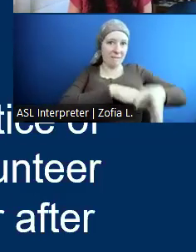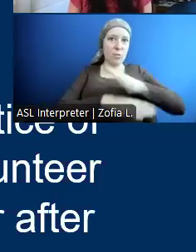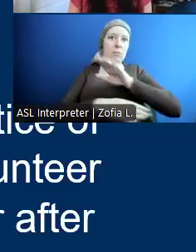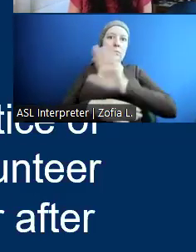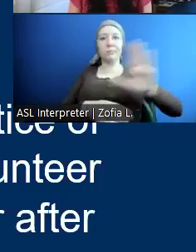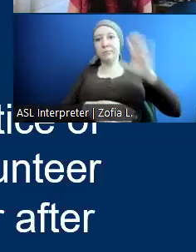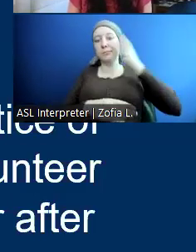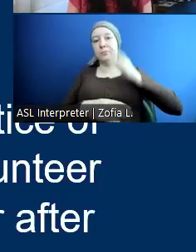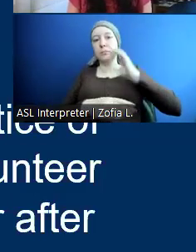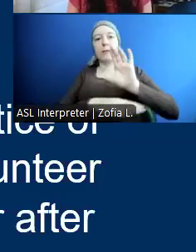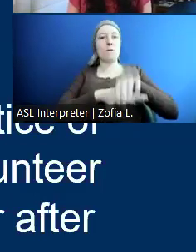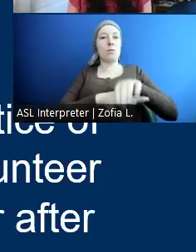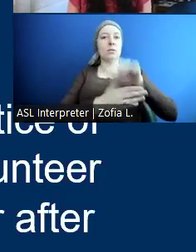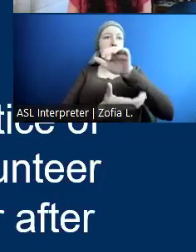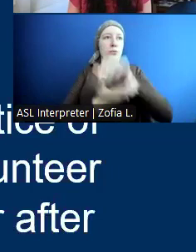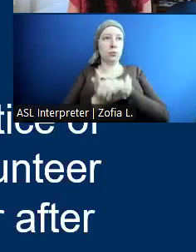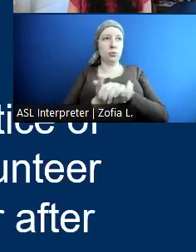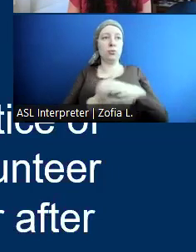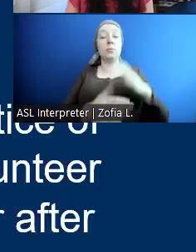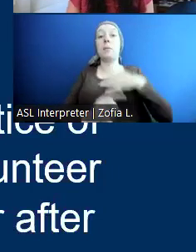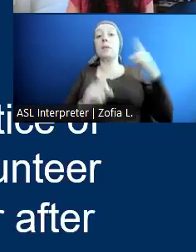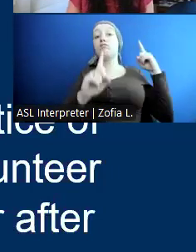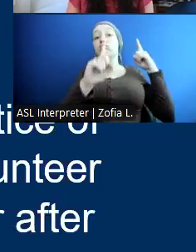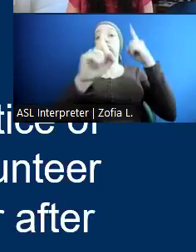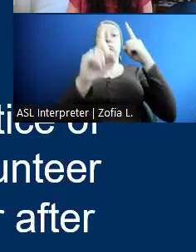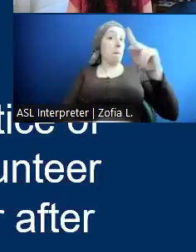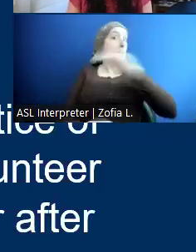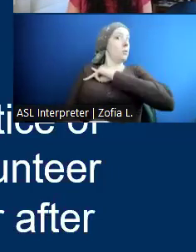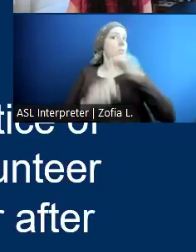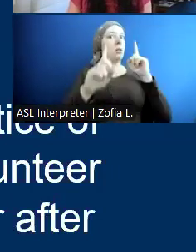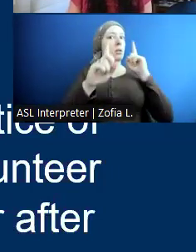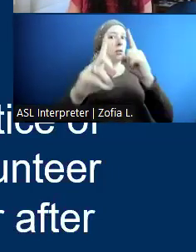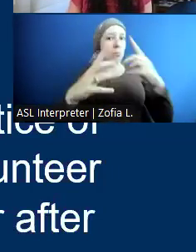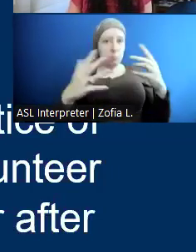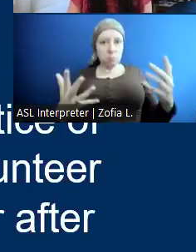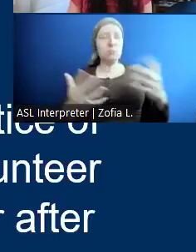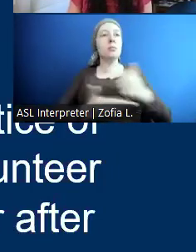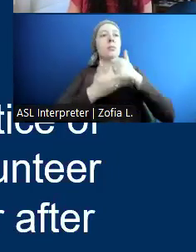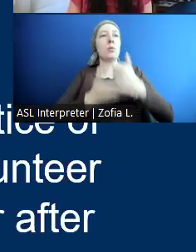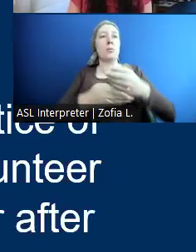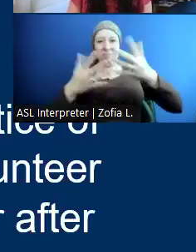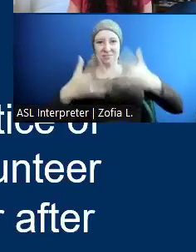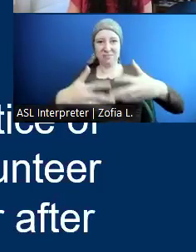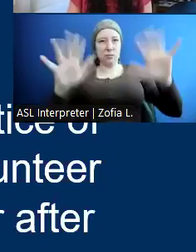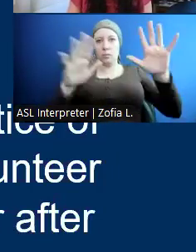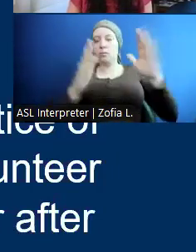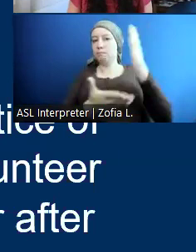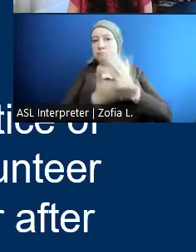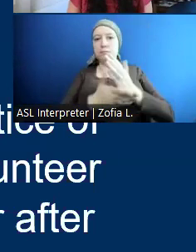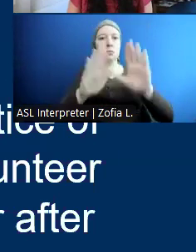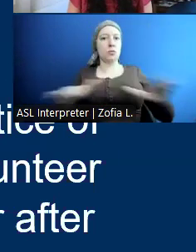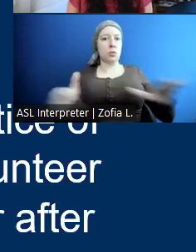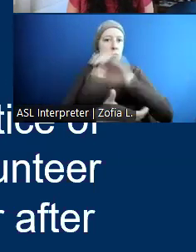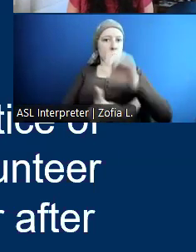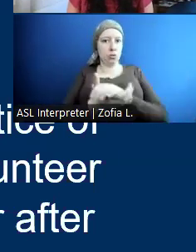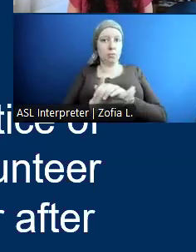forced marriage. My mission, my personal mission, is to help end child marriage by raising awareness and